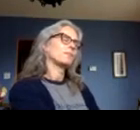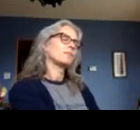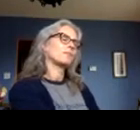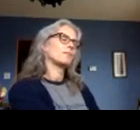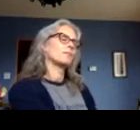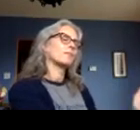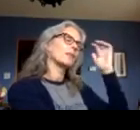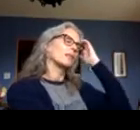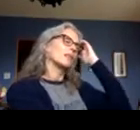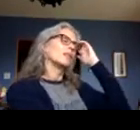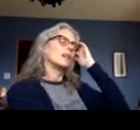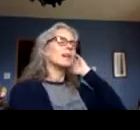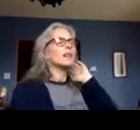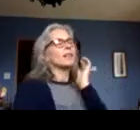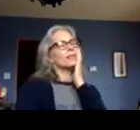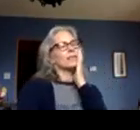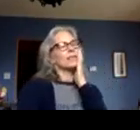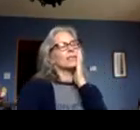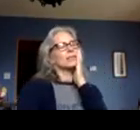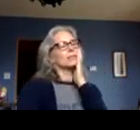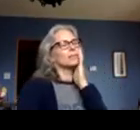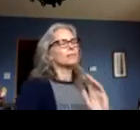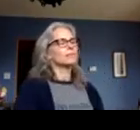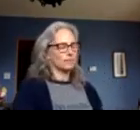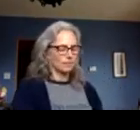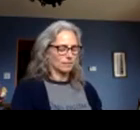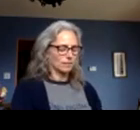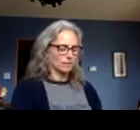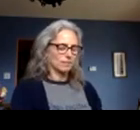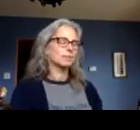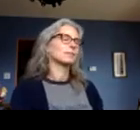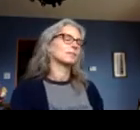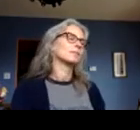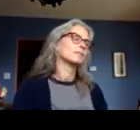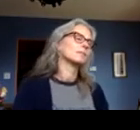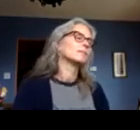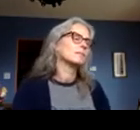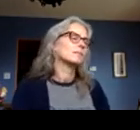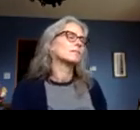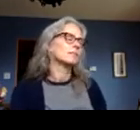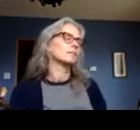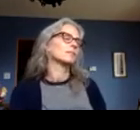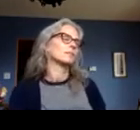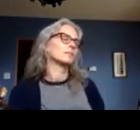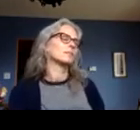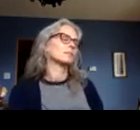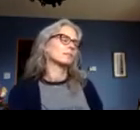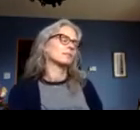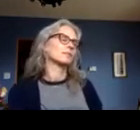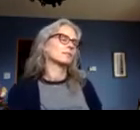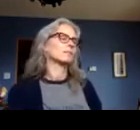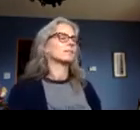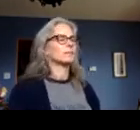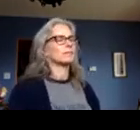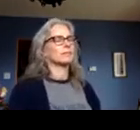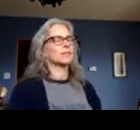dates go in reverse chronological order. Things get older as they go down. So your turn. I want you on your